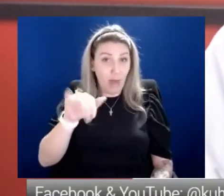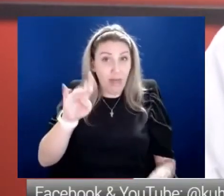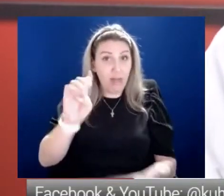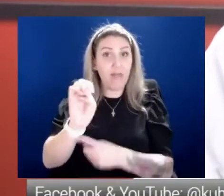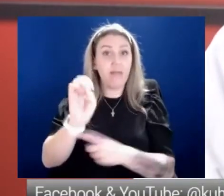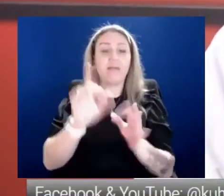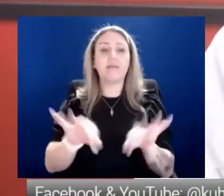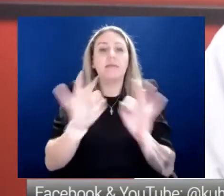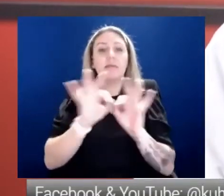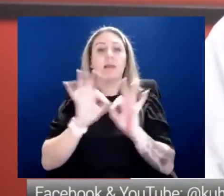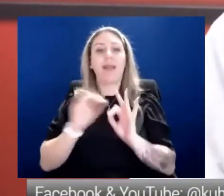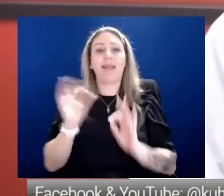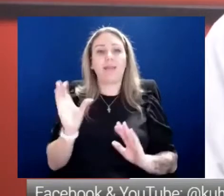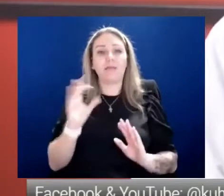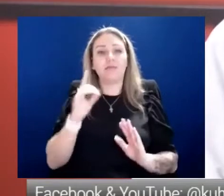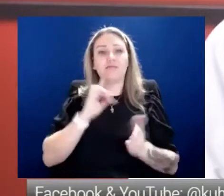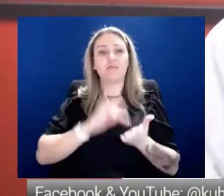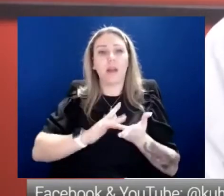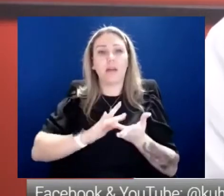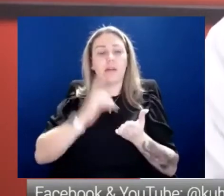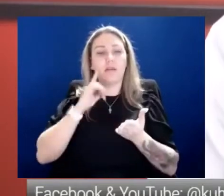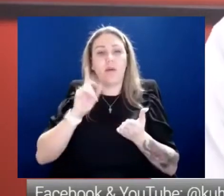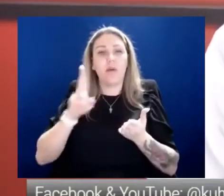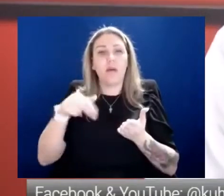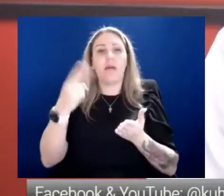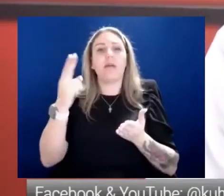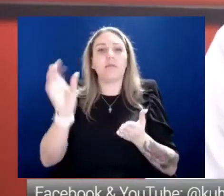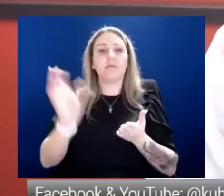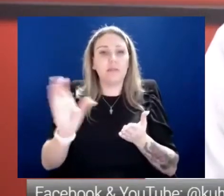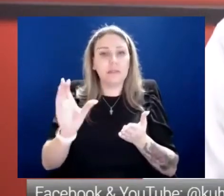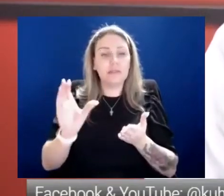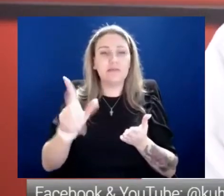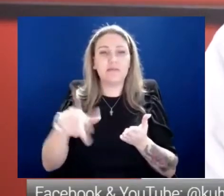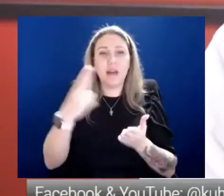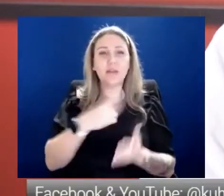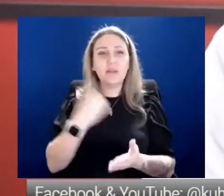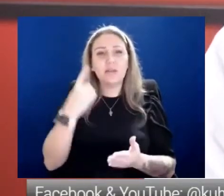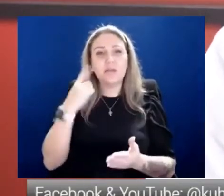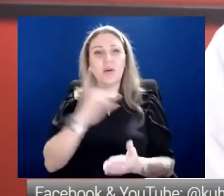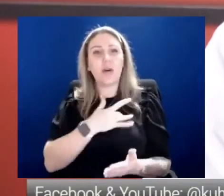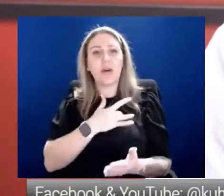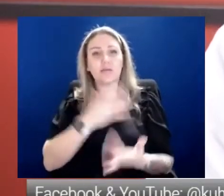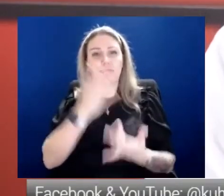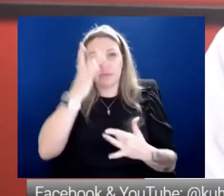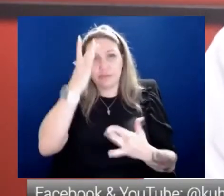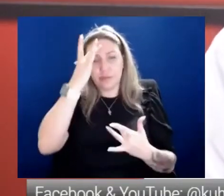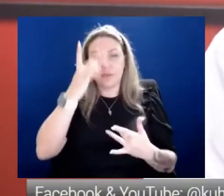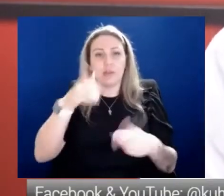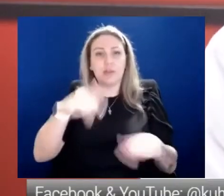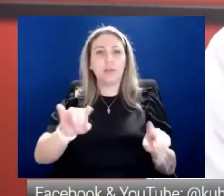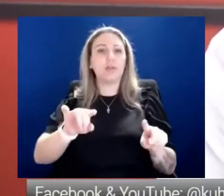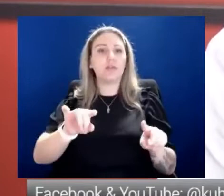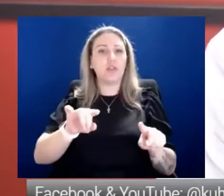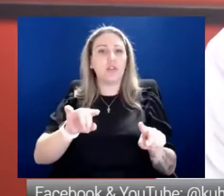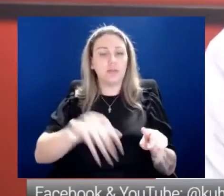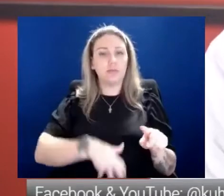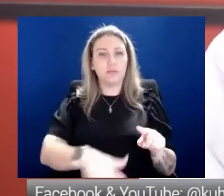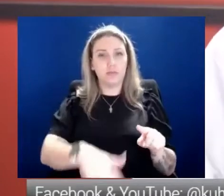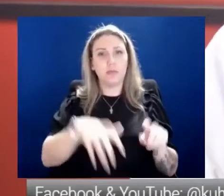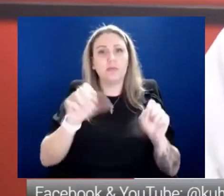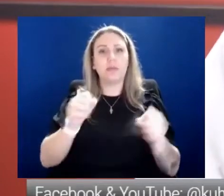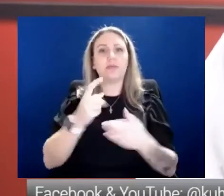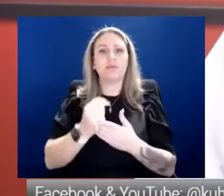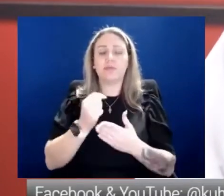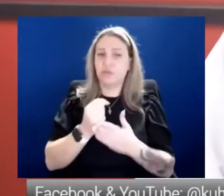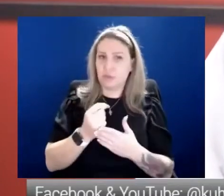medicines for women who have hypercholesterolemia and are higher risk for cardiovascular events during pregnancy, usually we can treat that to some degree,